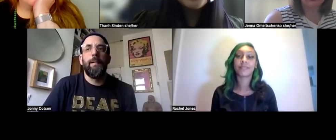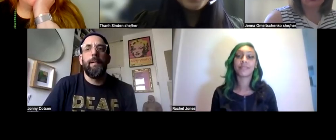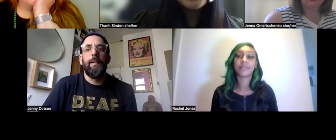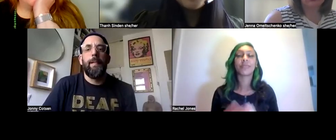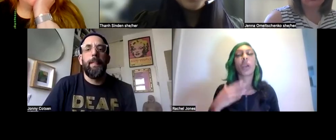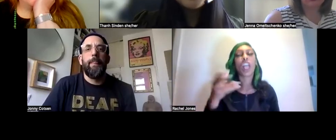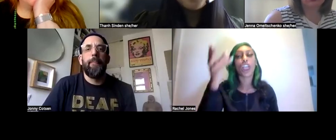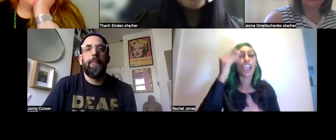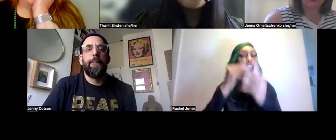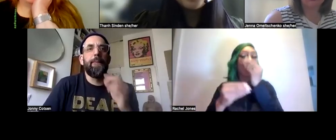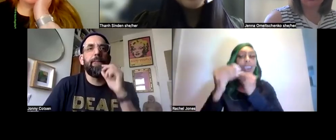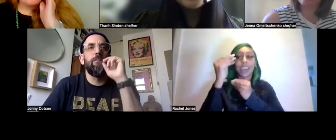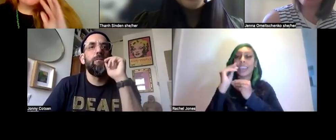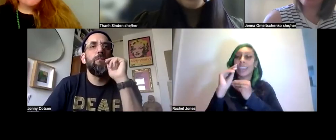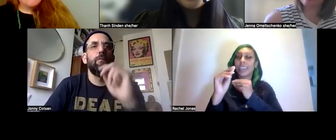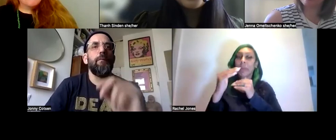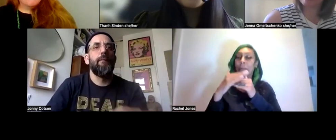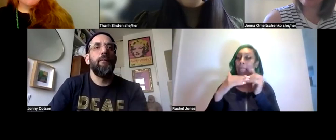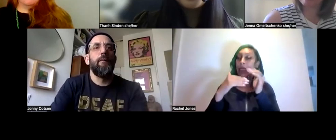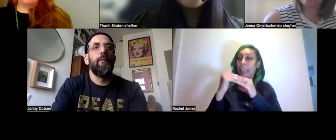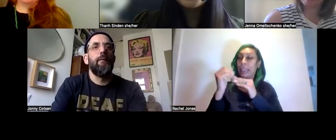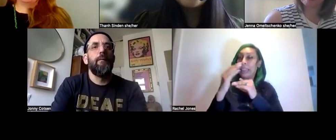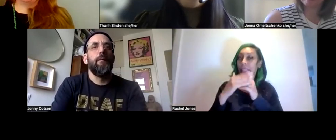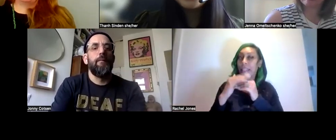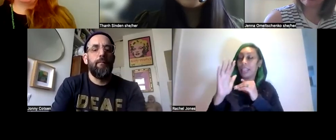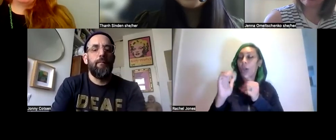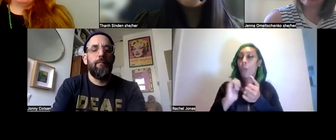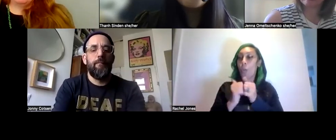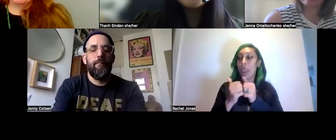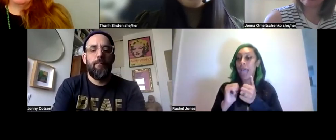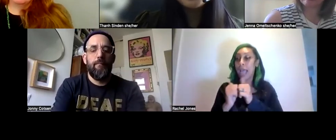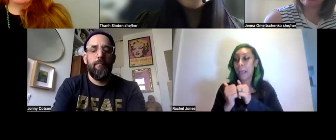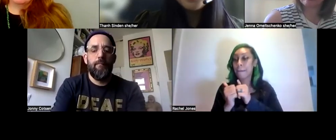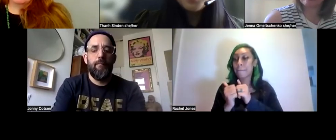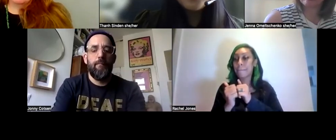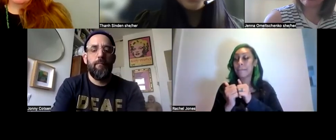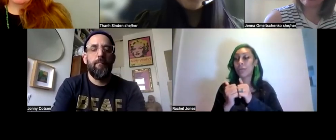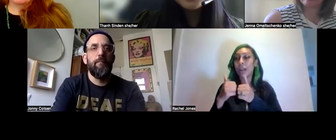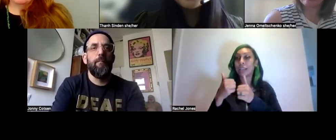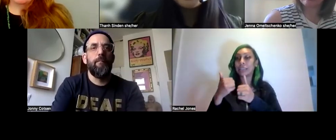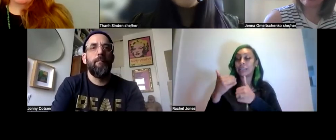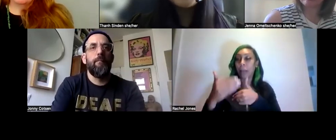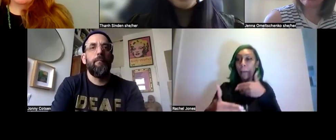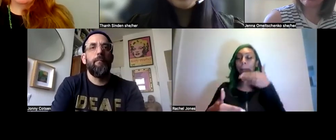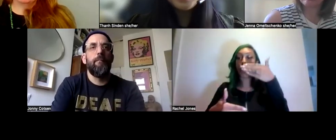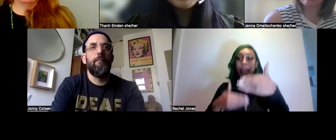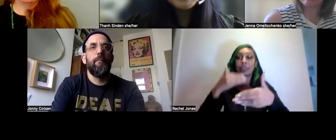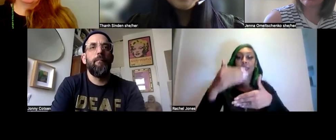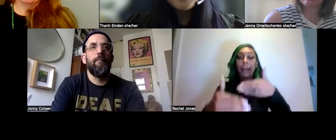we're learning, and we learn from, and we build on, and we kind of, you know, collaborate, and there's momentum. So I think across the board,